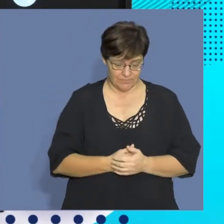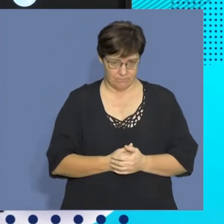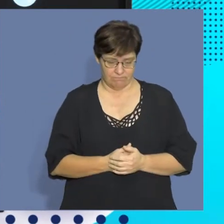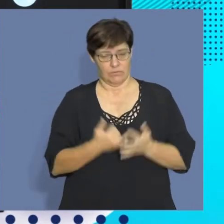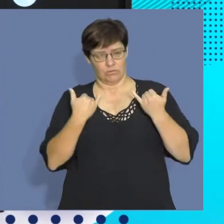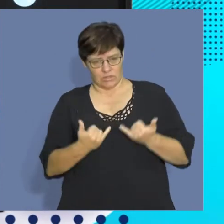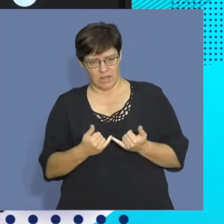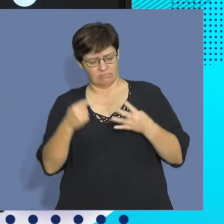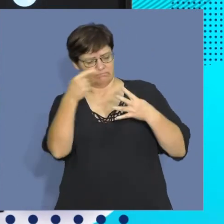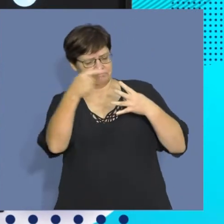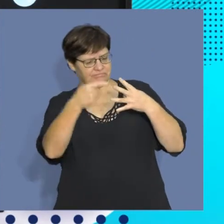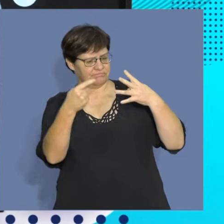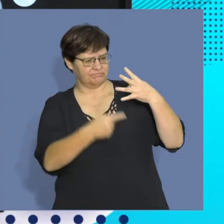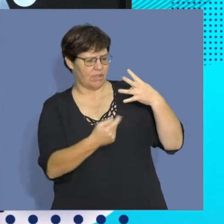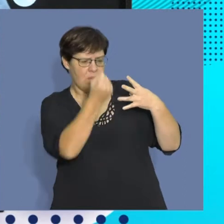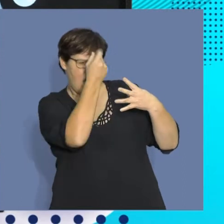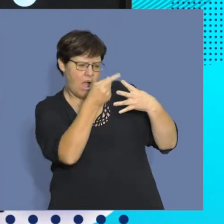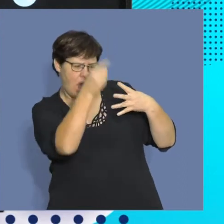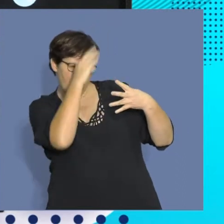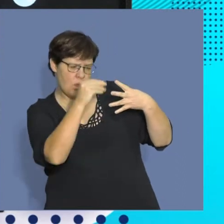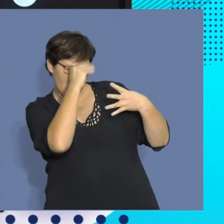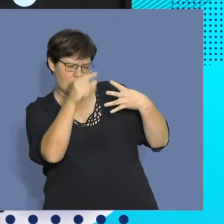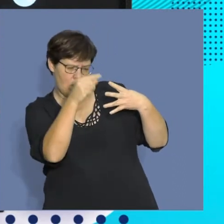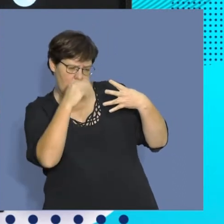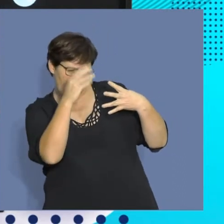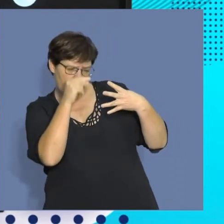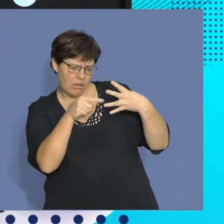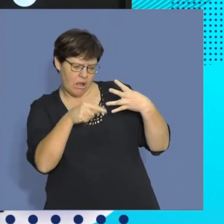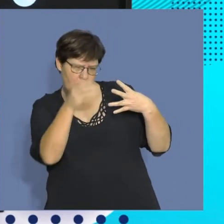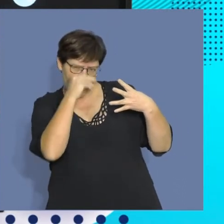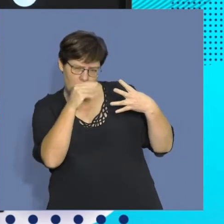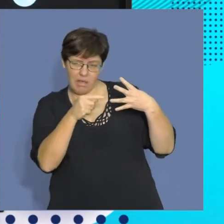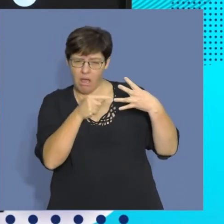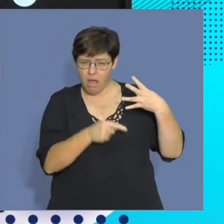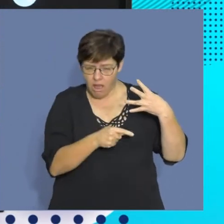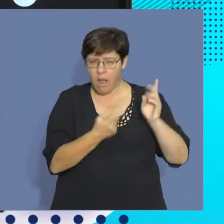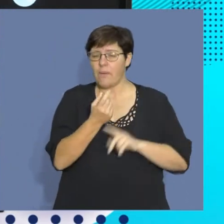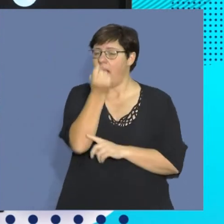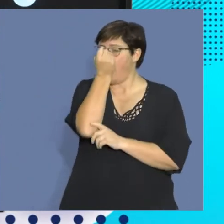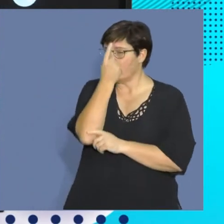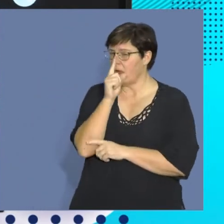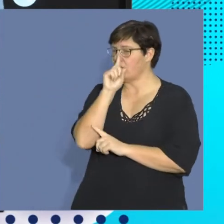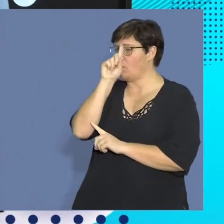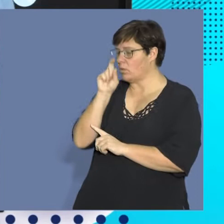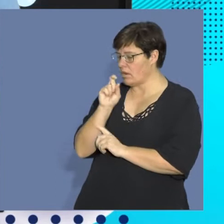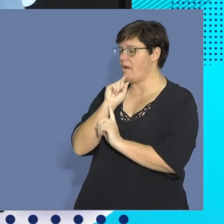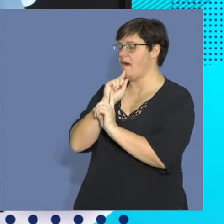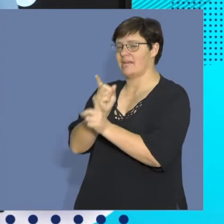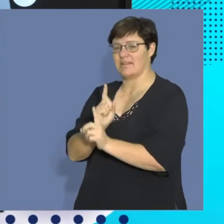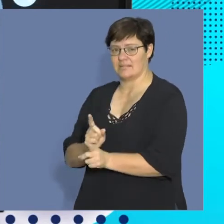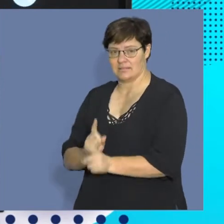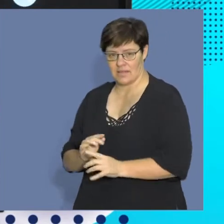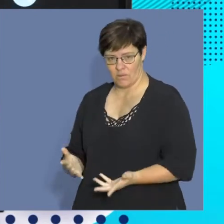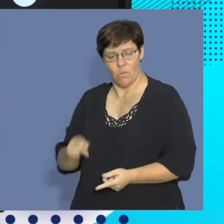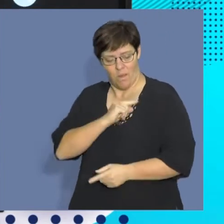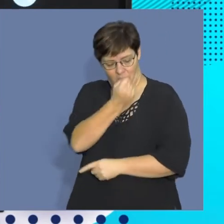try and apply what we've understood and applied in the previous lessons to the context of understanding questions. That's a key component to being